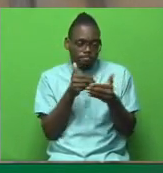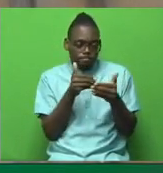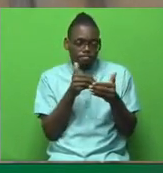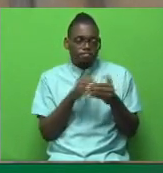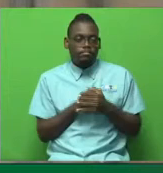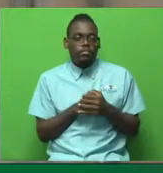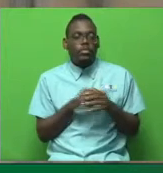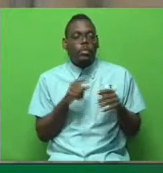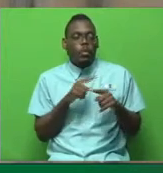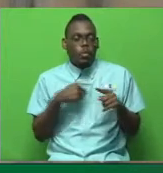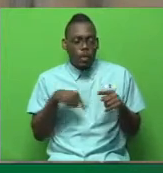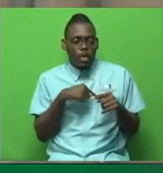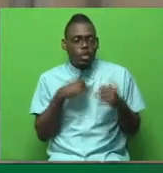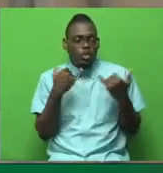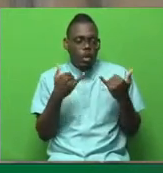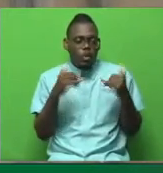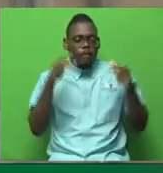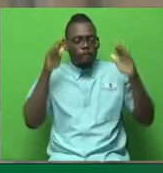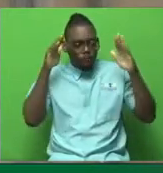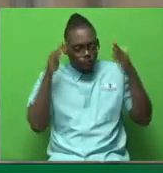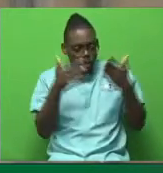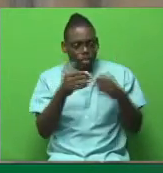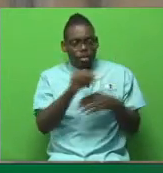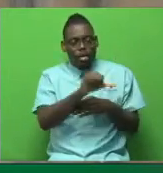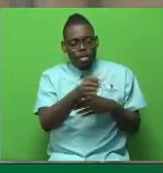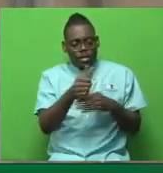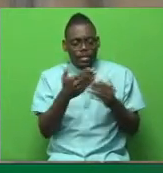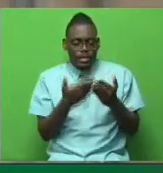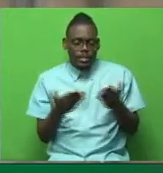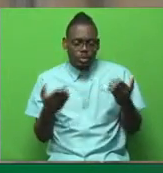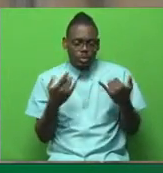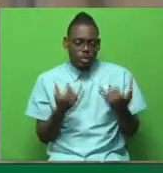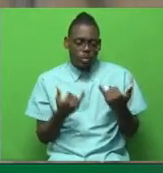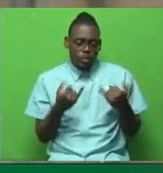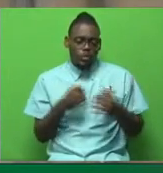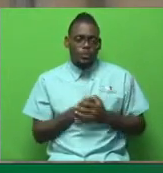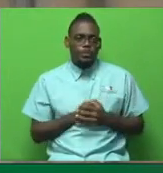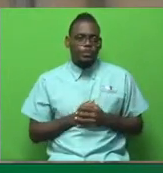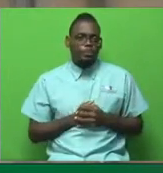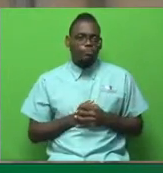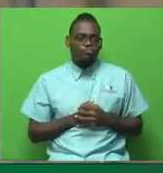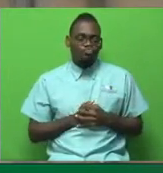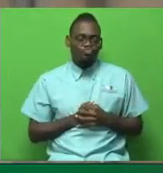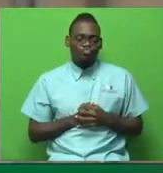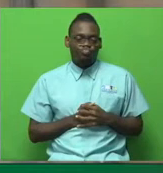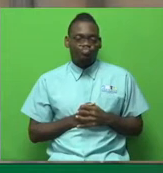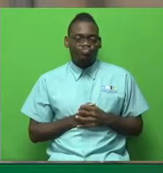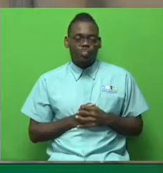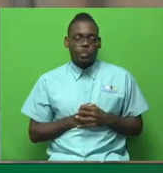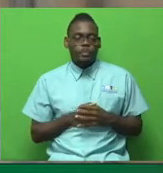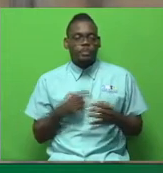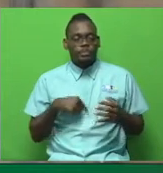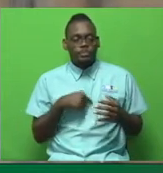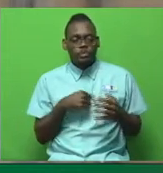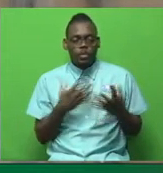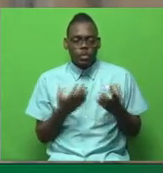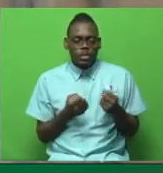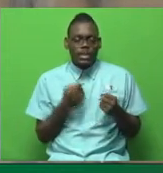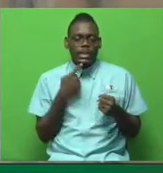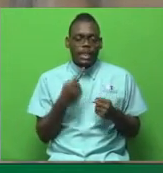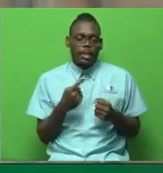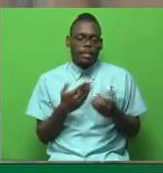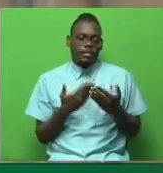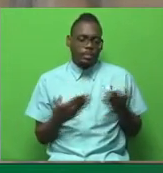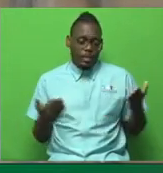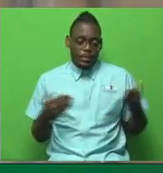healthcare sector I just want to say that the leader of the opposition is